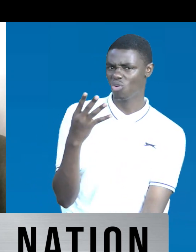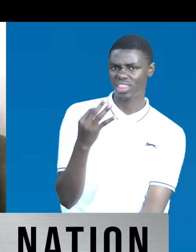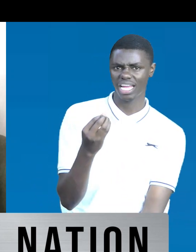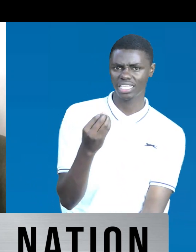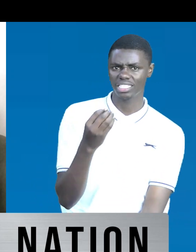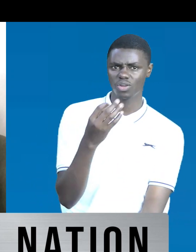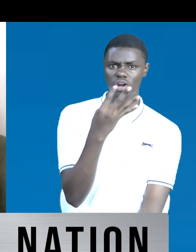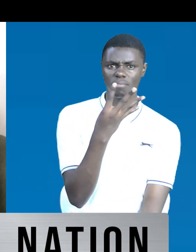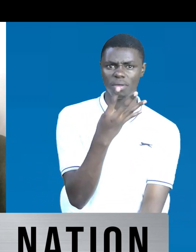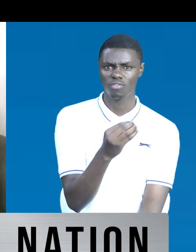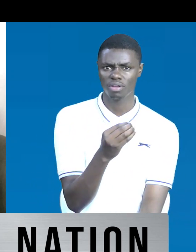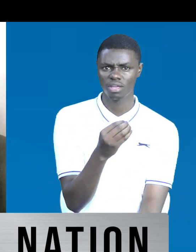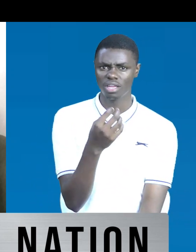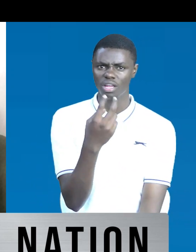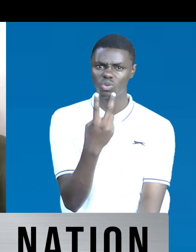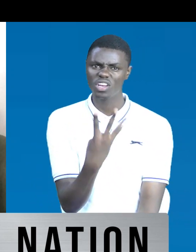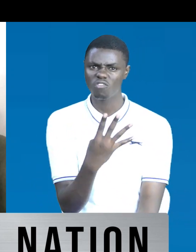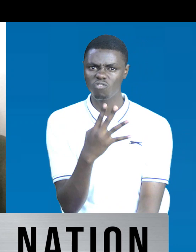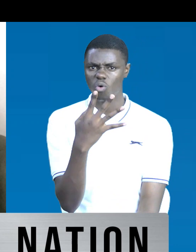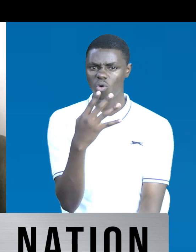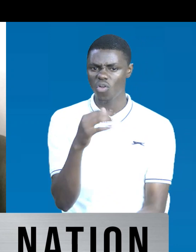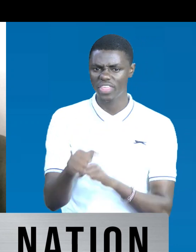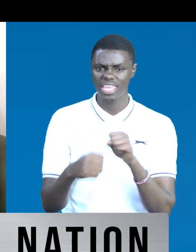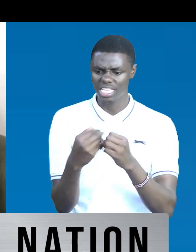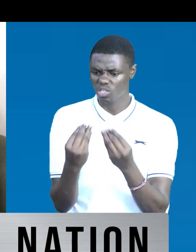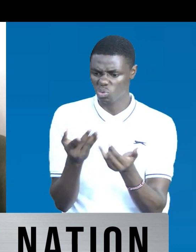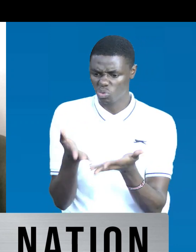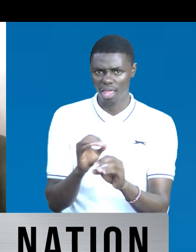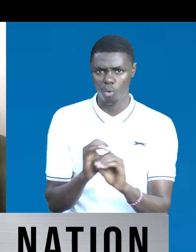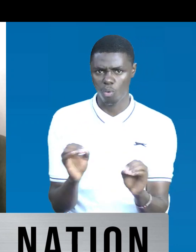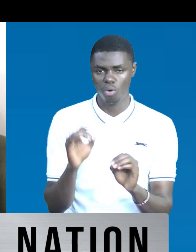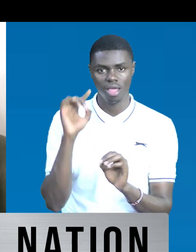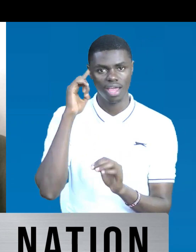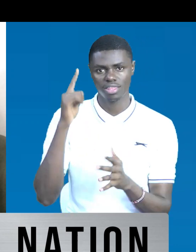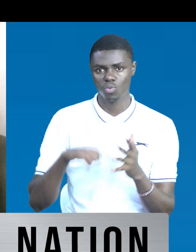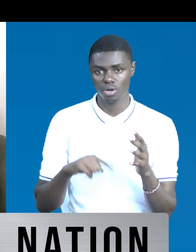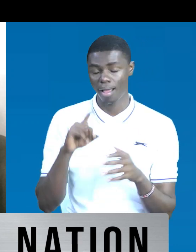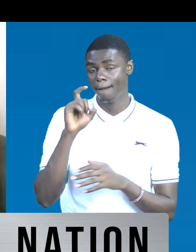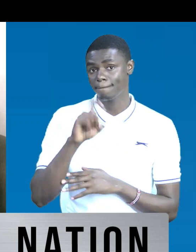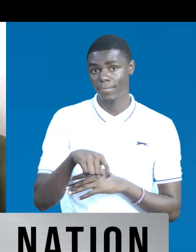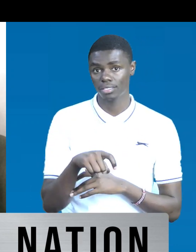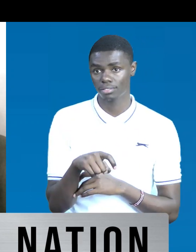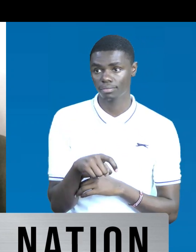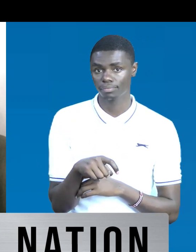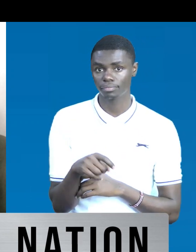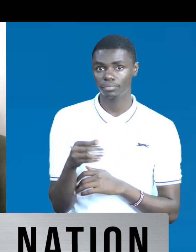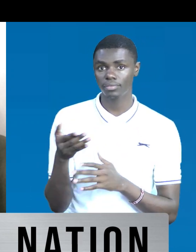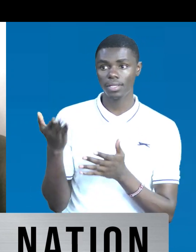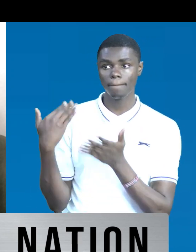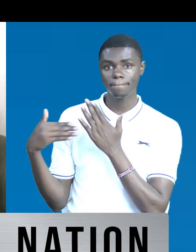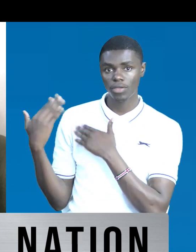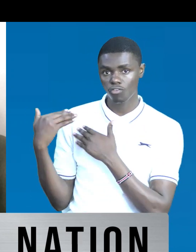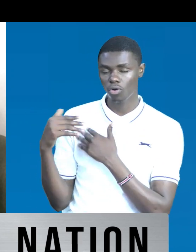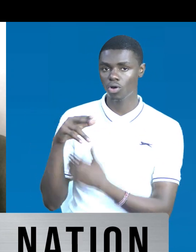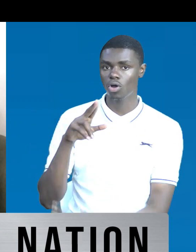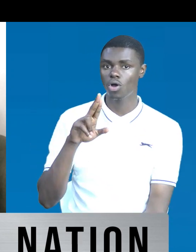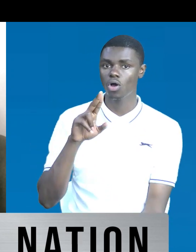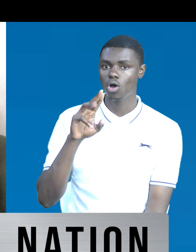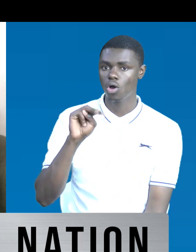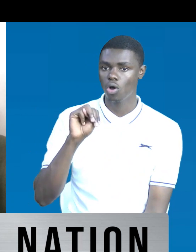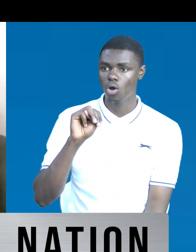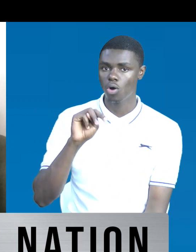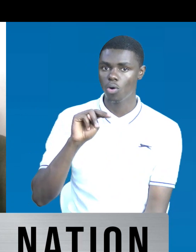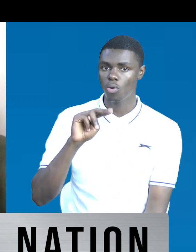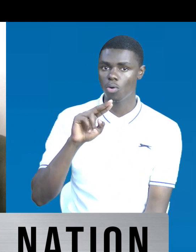years, yes, I think 24 years. and solutions are not there, then I think there needs to be a much Initially they were MONUC, then they ended up